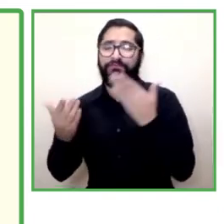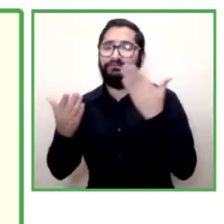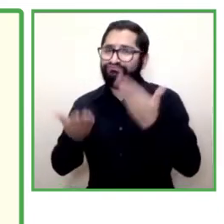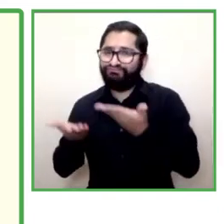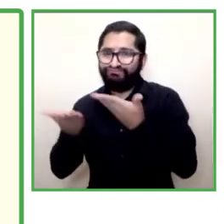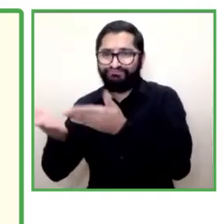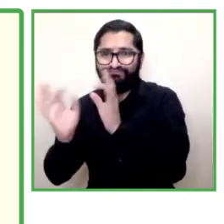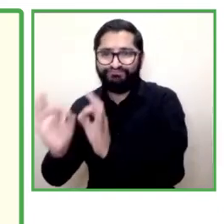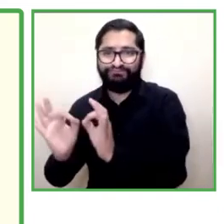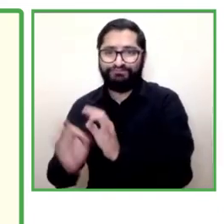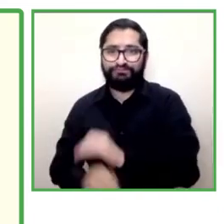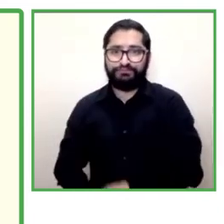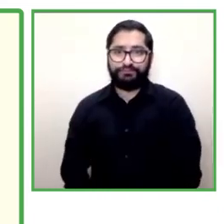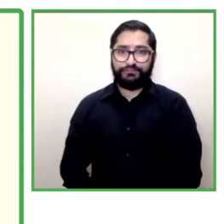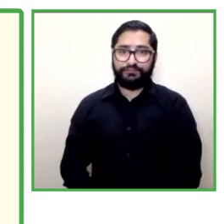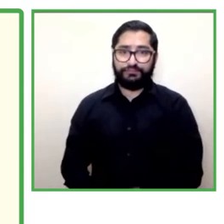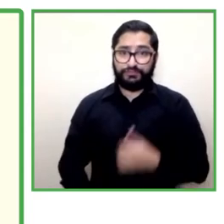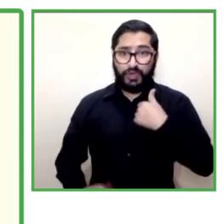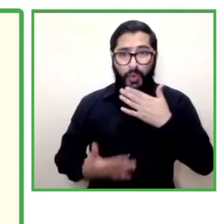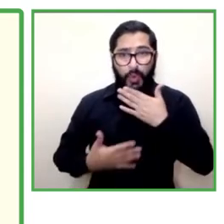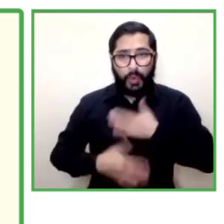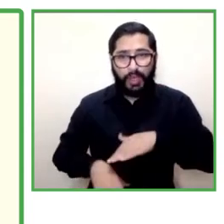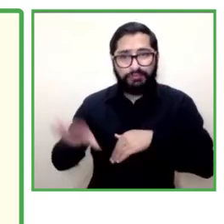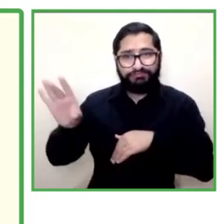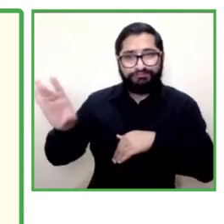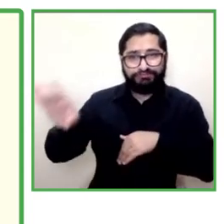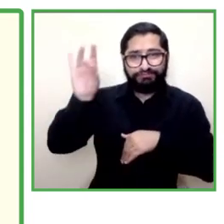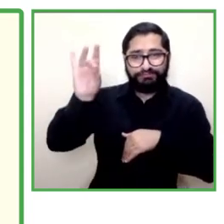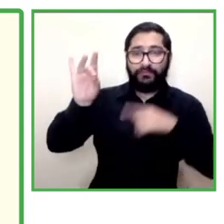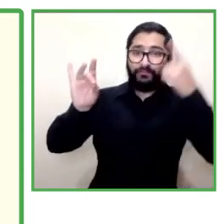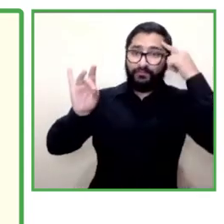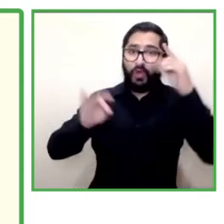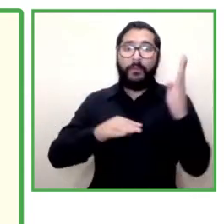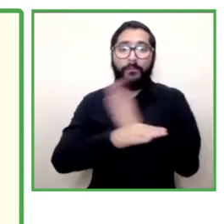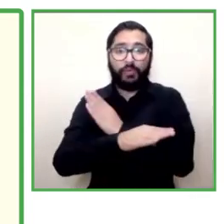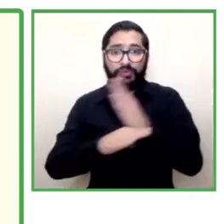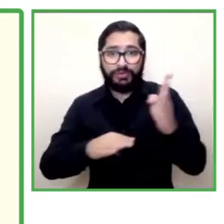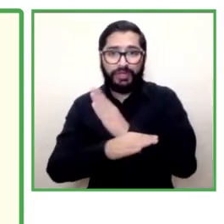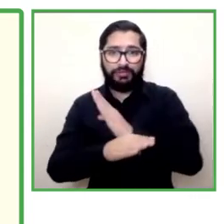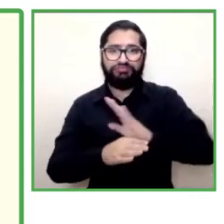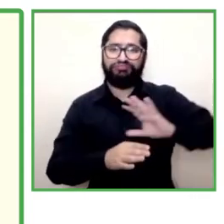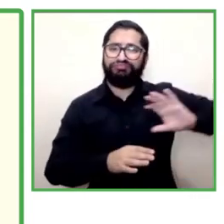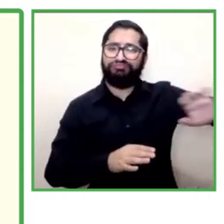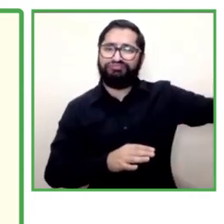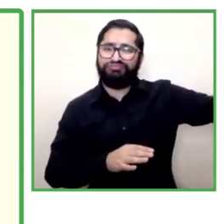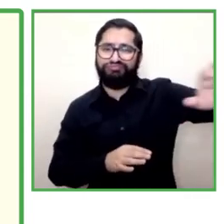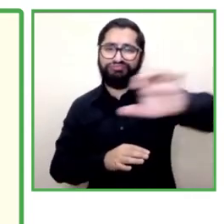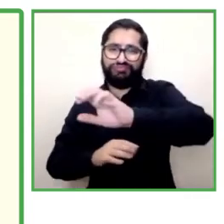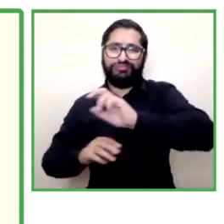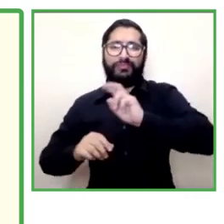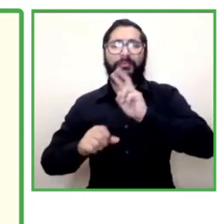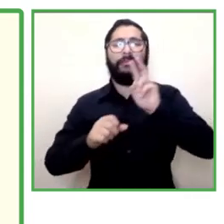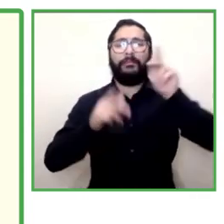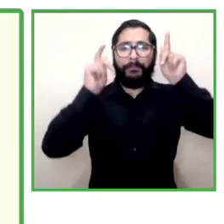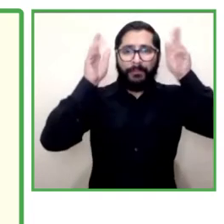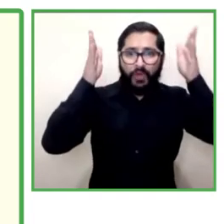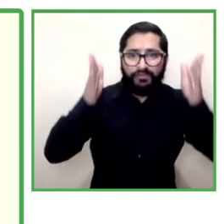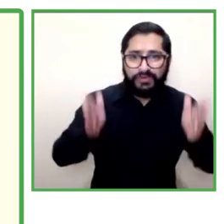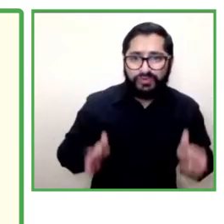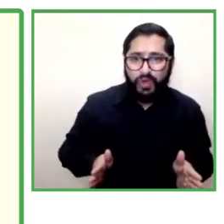which we operate. So our goal is that this could be used as a textbook in a sign language